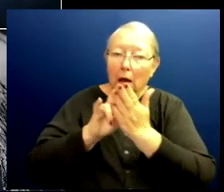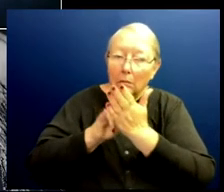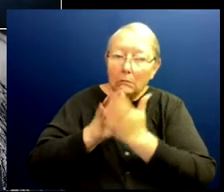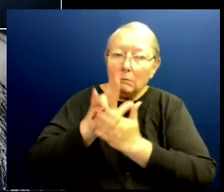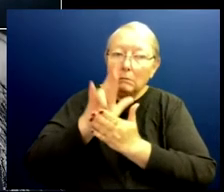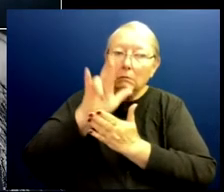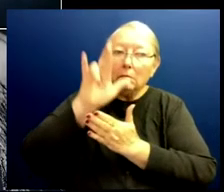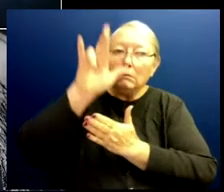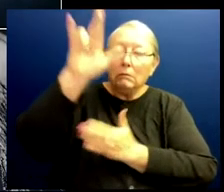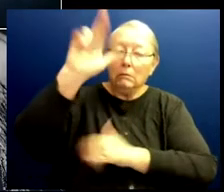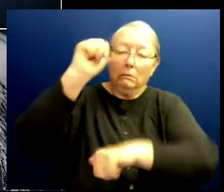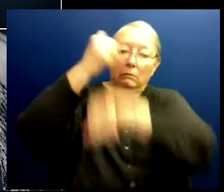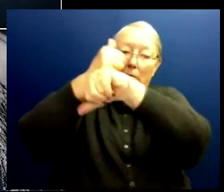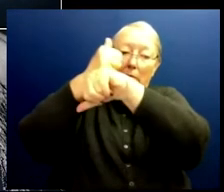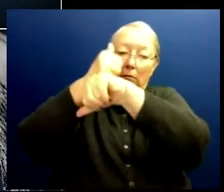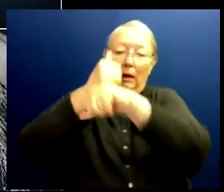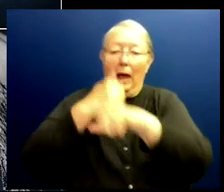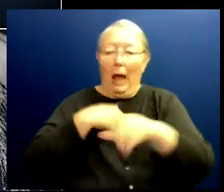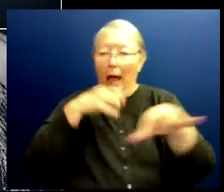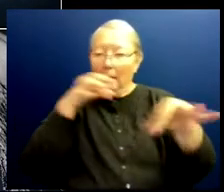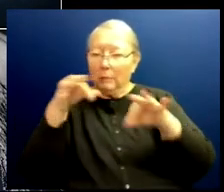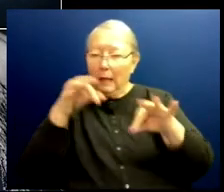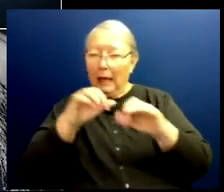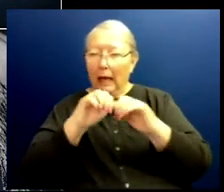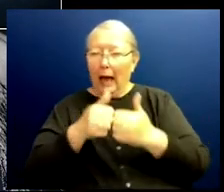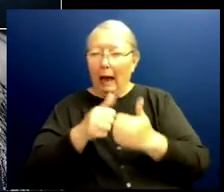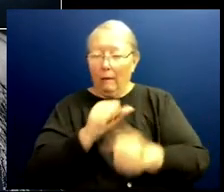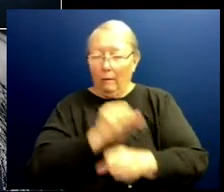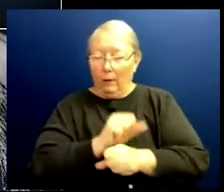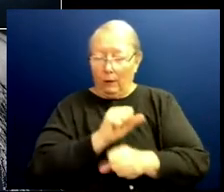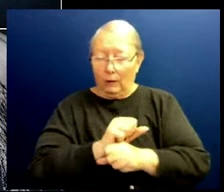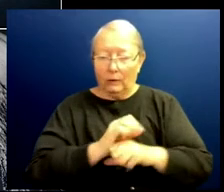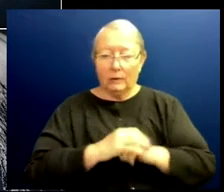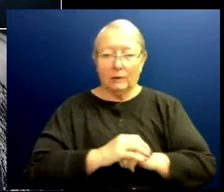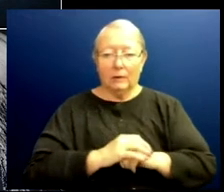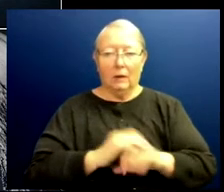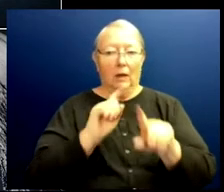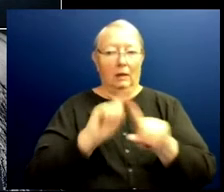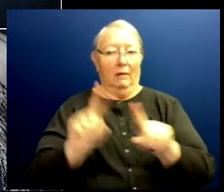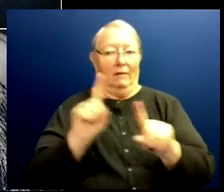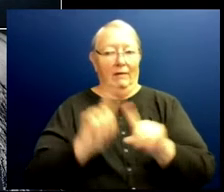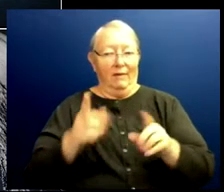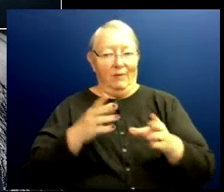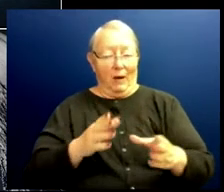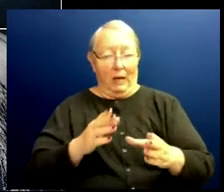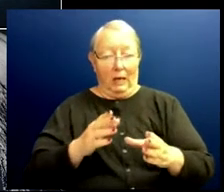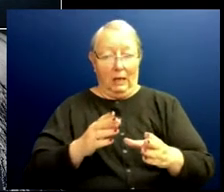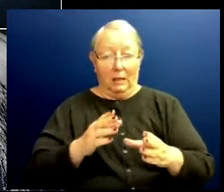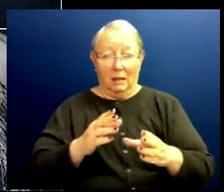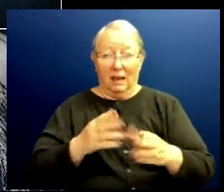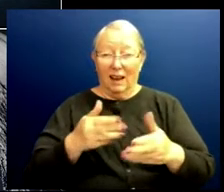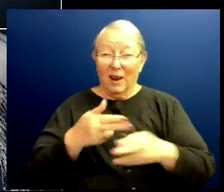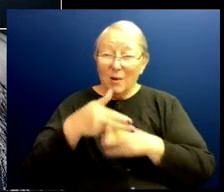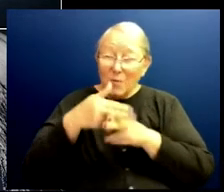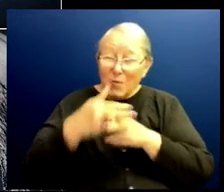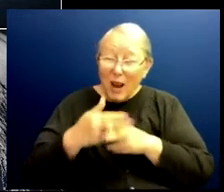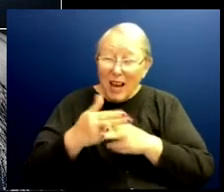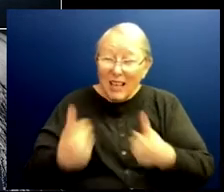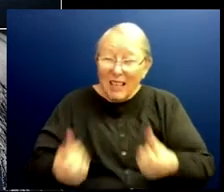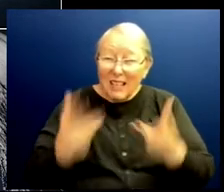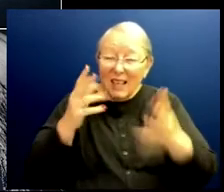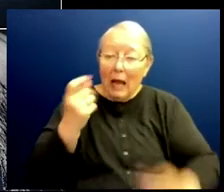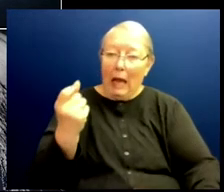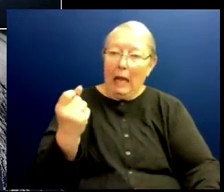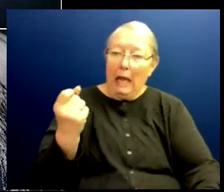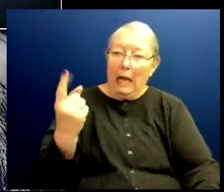telescope works. Telescope weighs 11 tons, And so the highest point that the